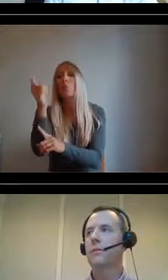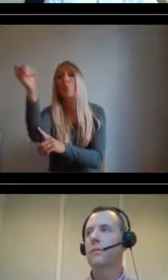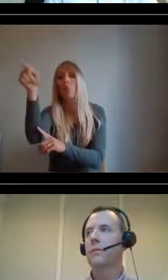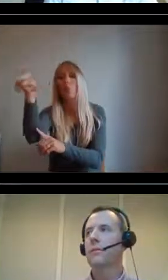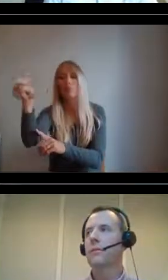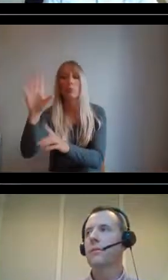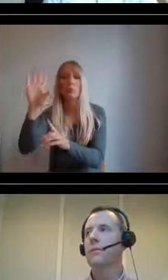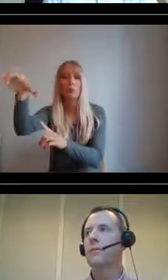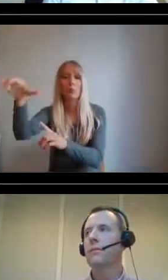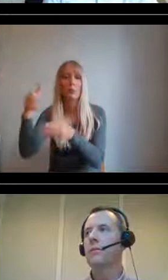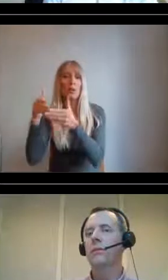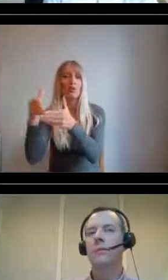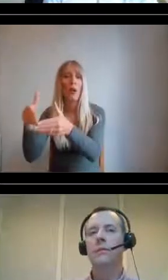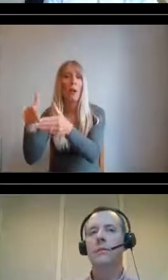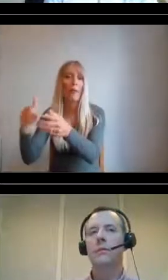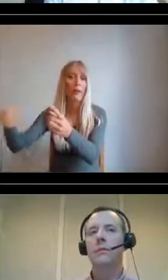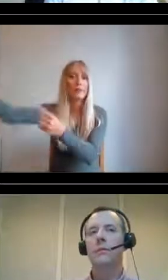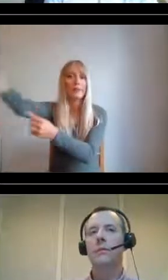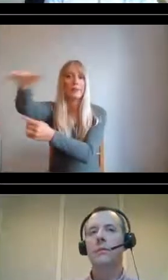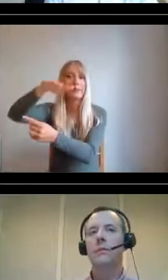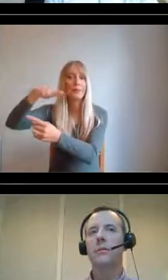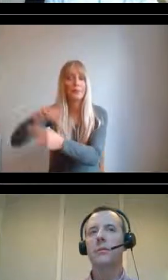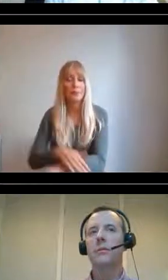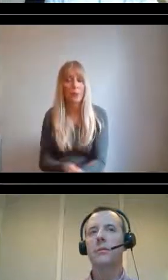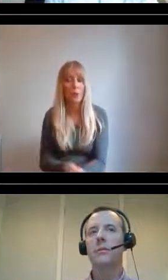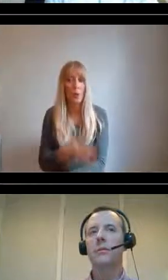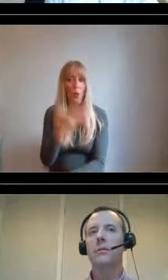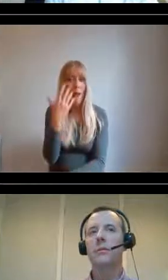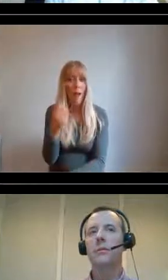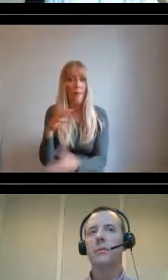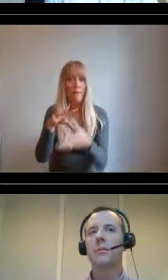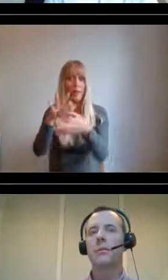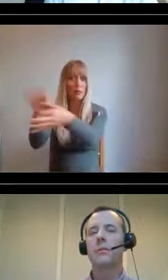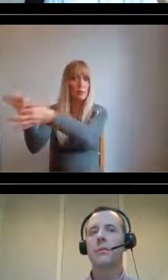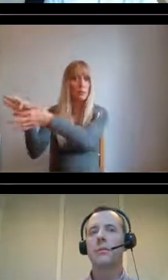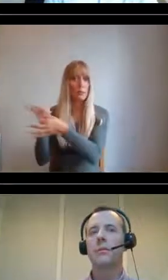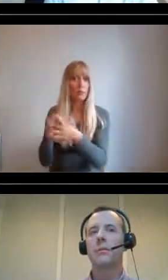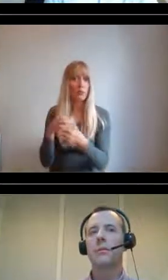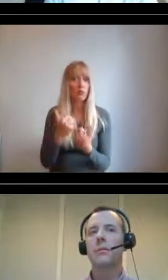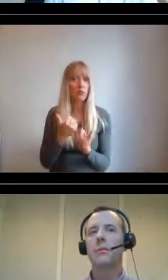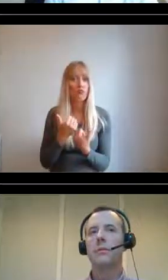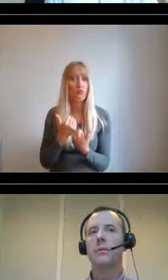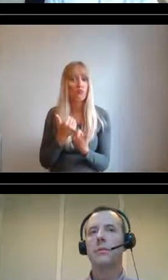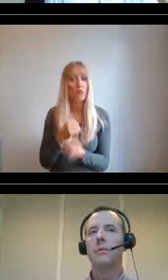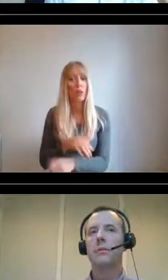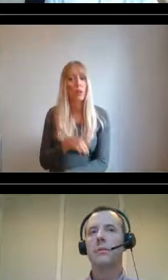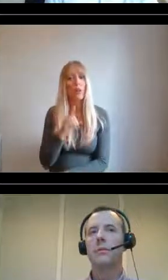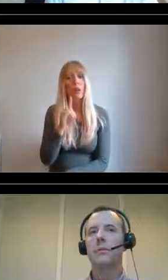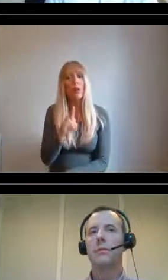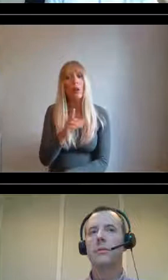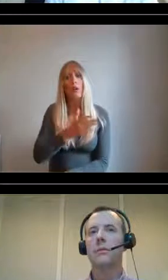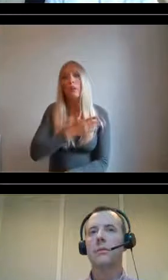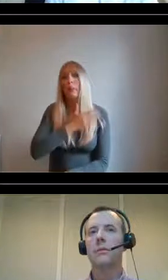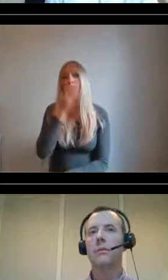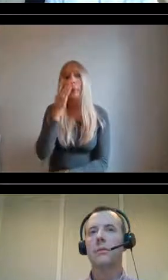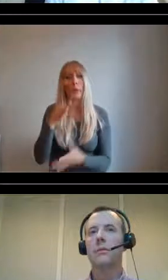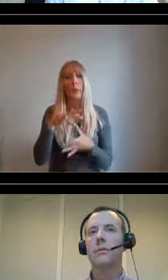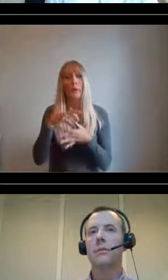So yes, we have got connectivity between the ports. We don't have